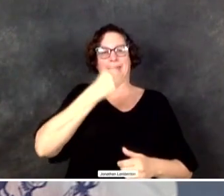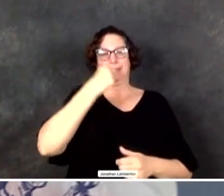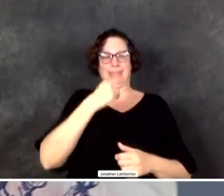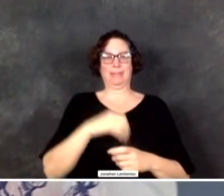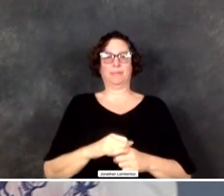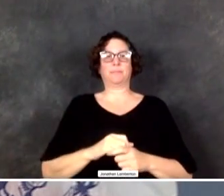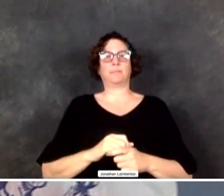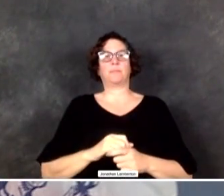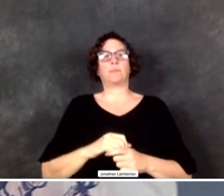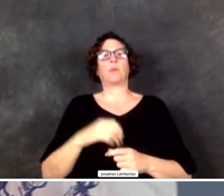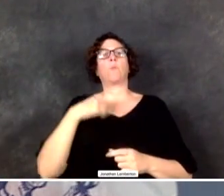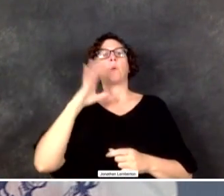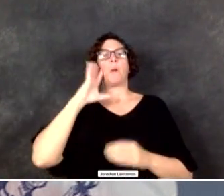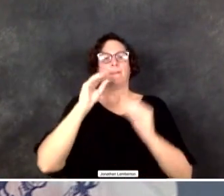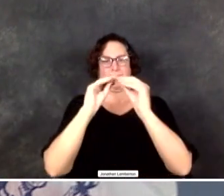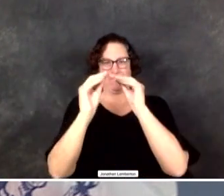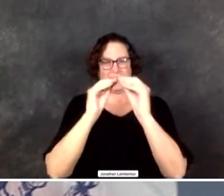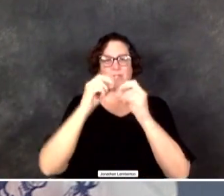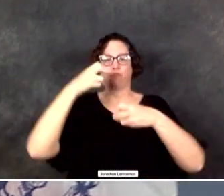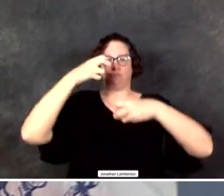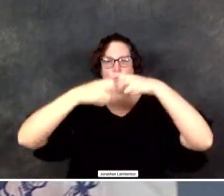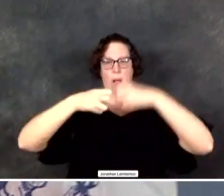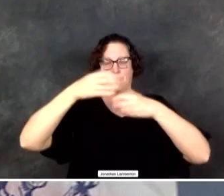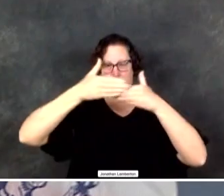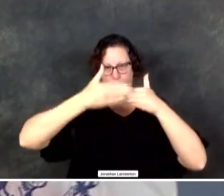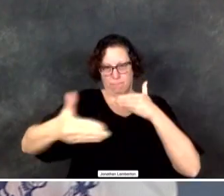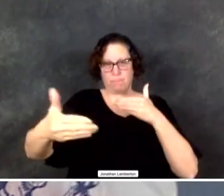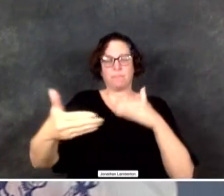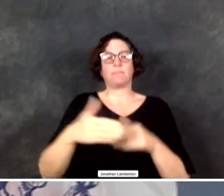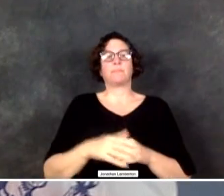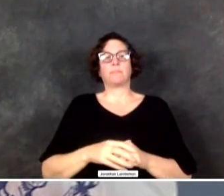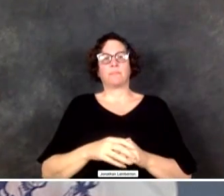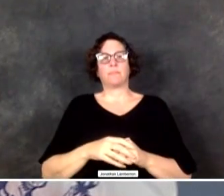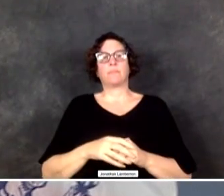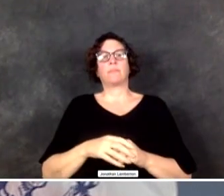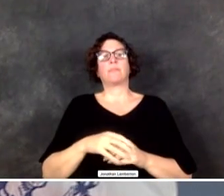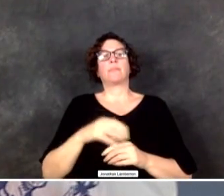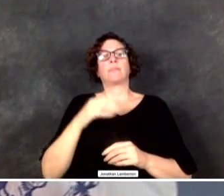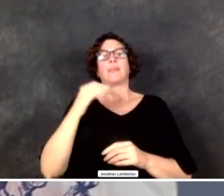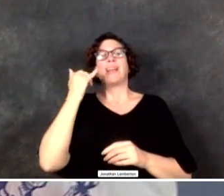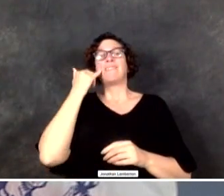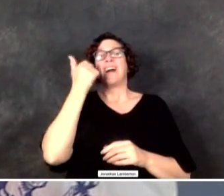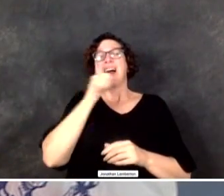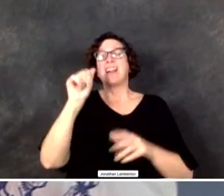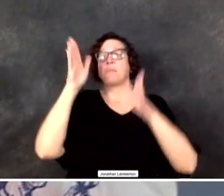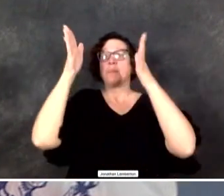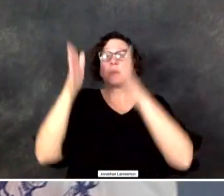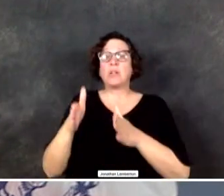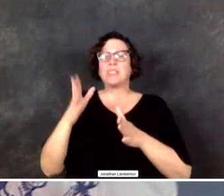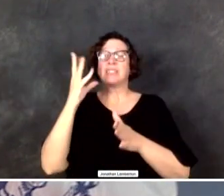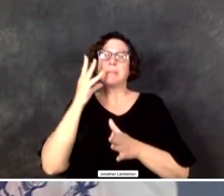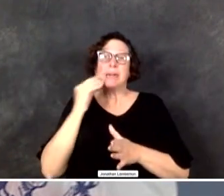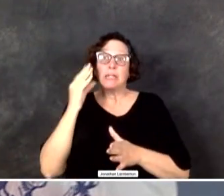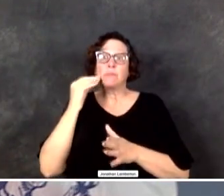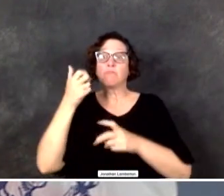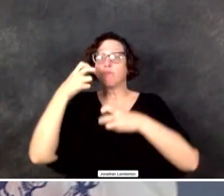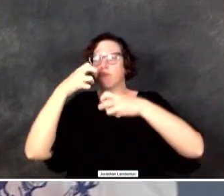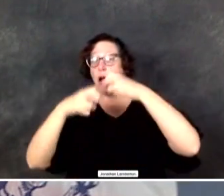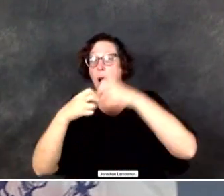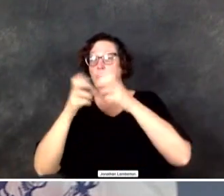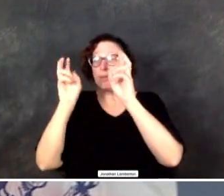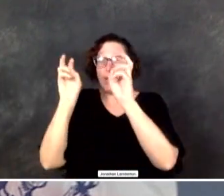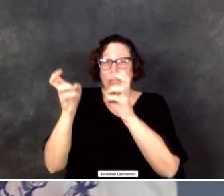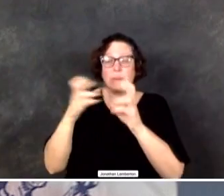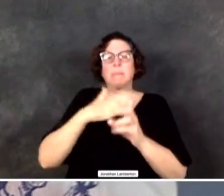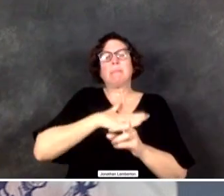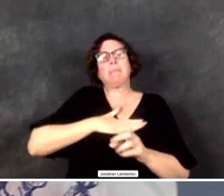anyone has a problem, you sign up with 311 and you have a problem, please call 311 back and alert them immediately that if you have not gotten a delivery